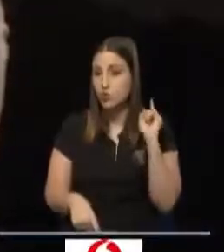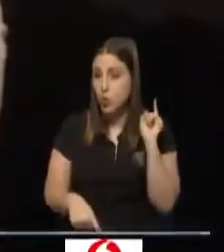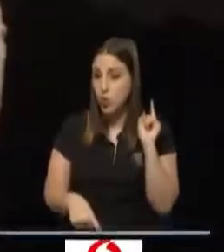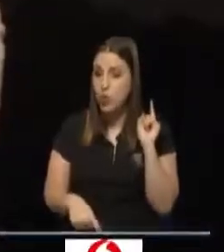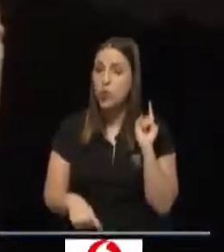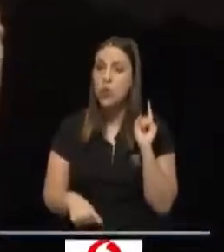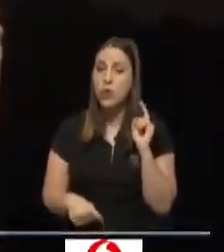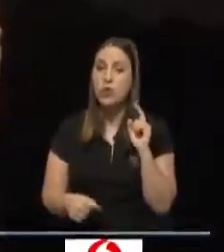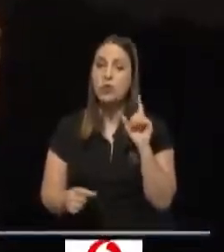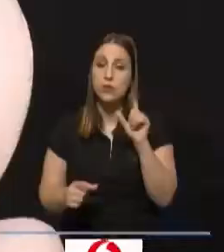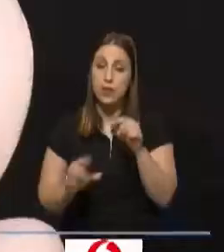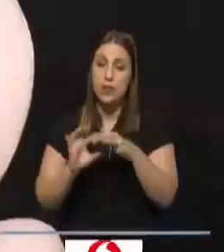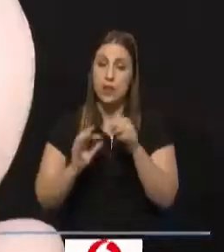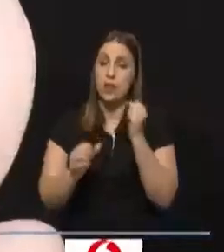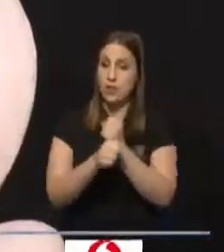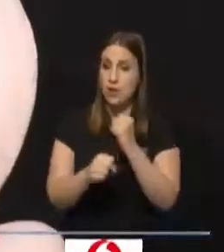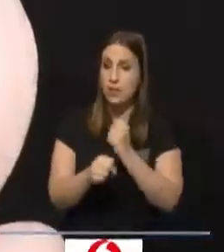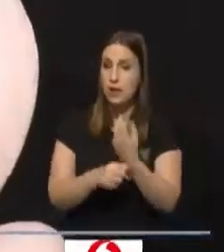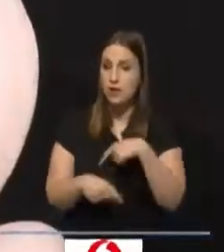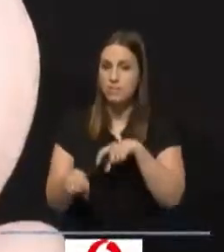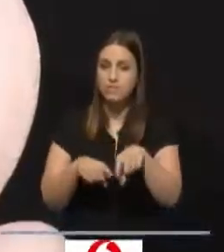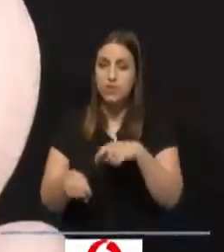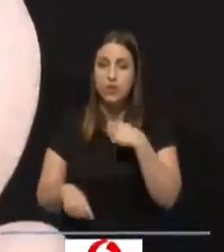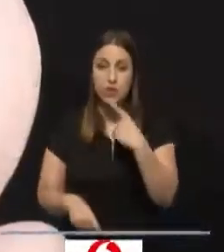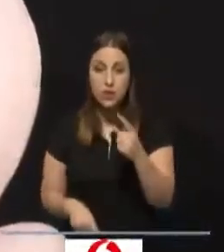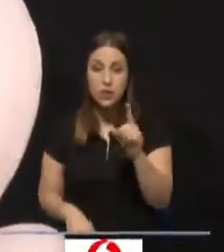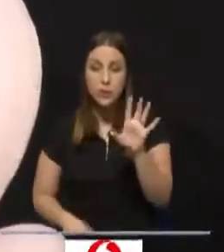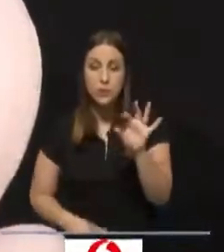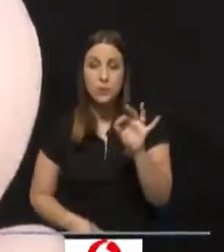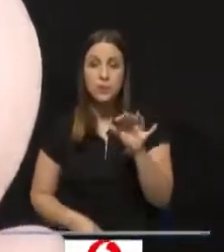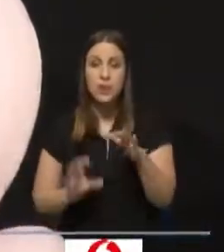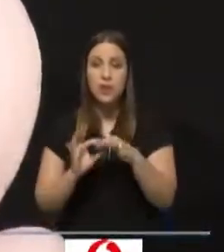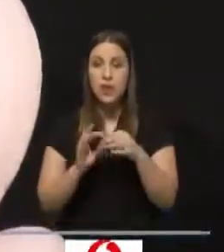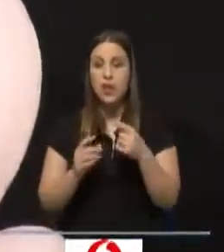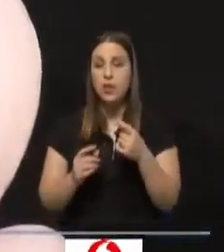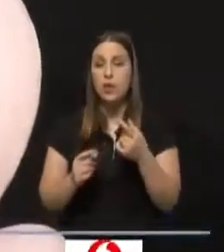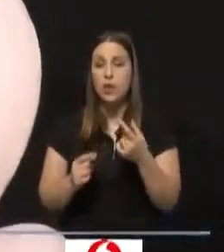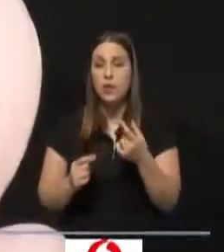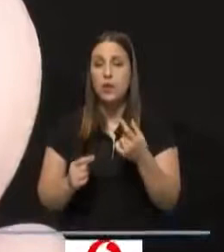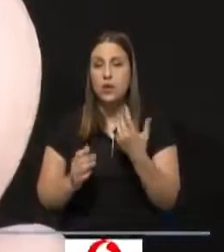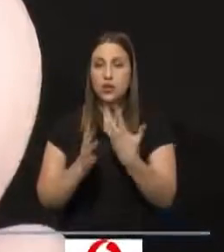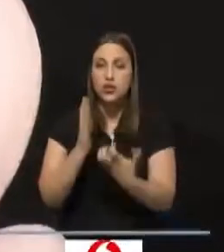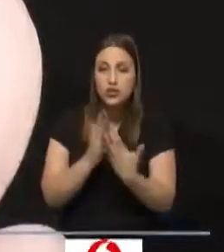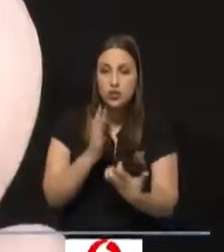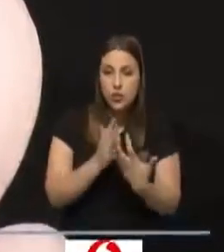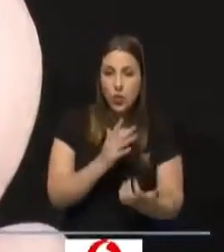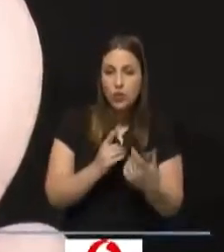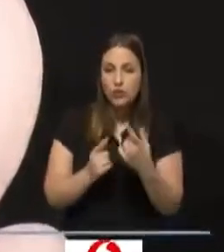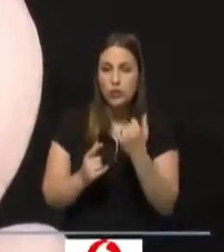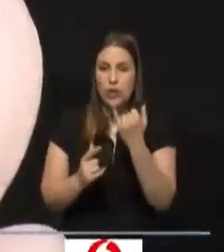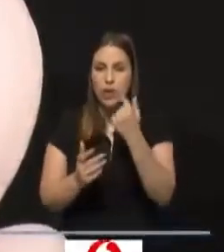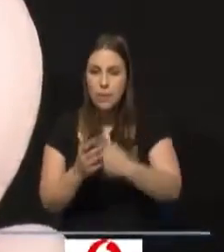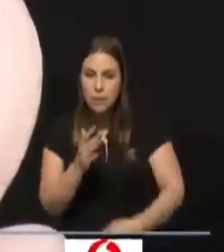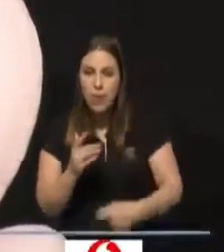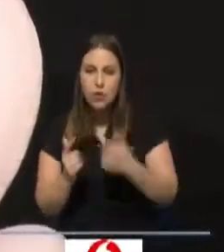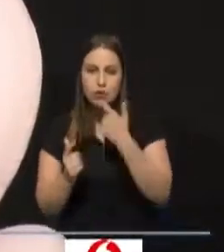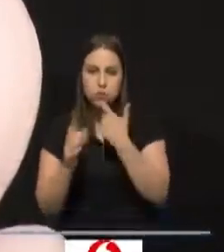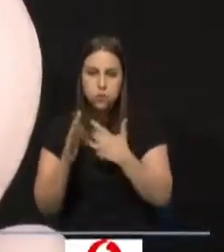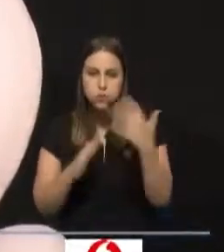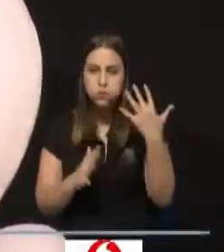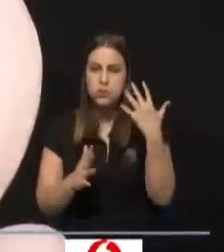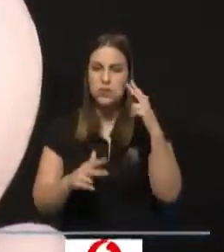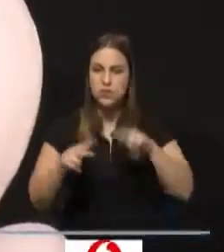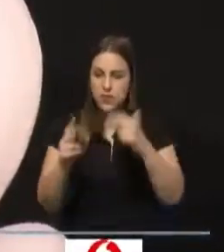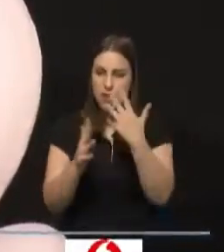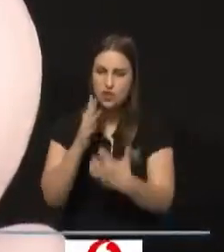competitive from the point of view of the work and the tax. The taxes and